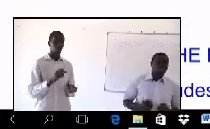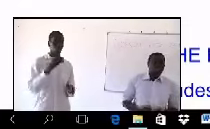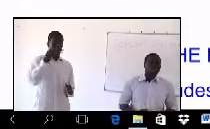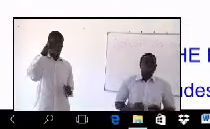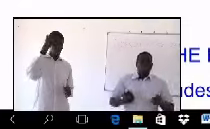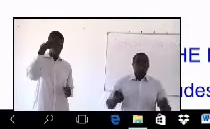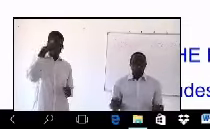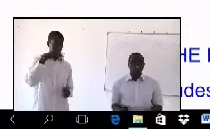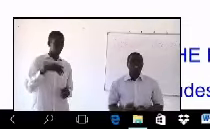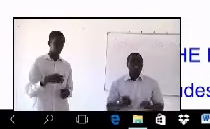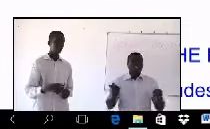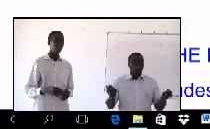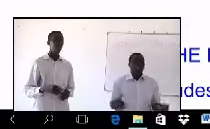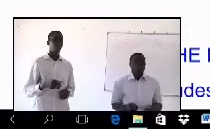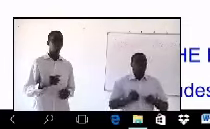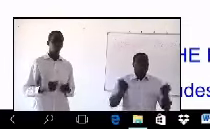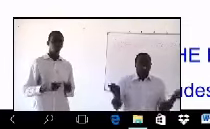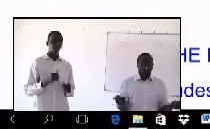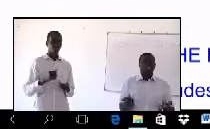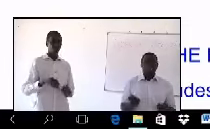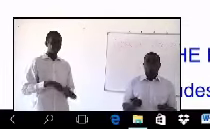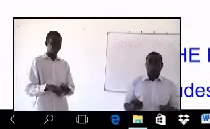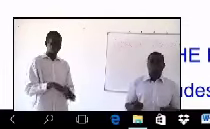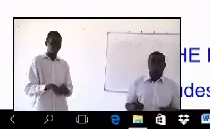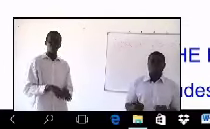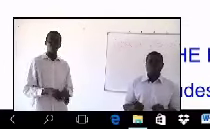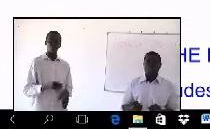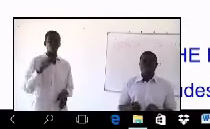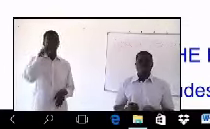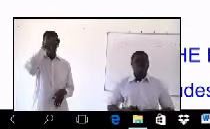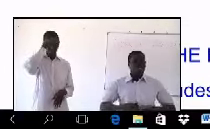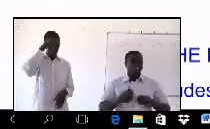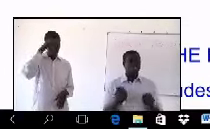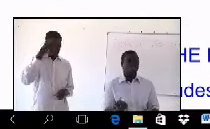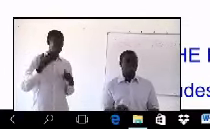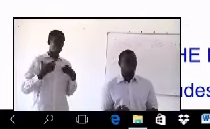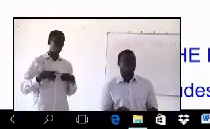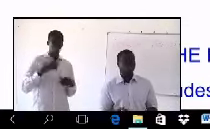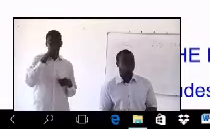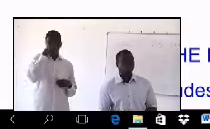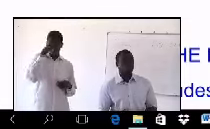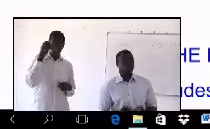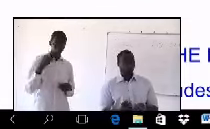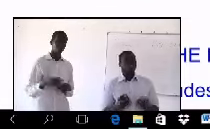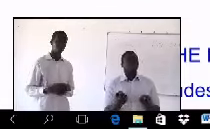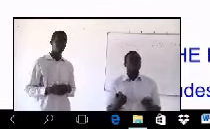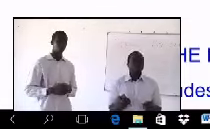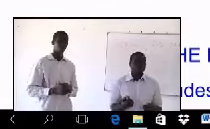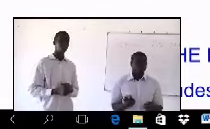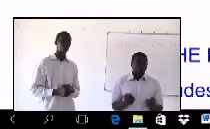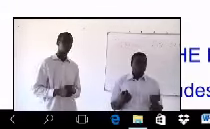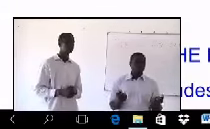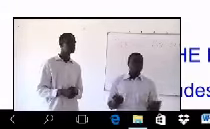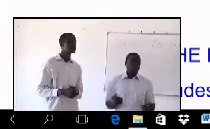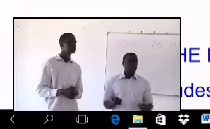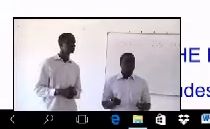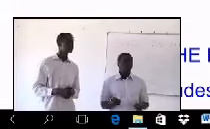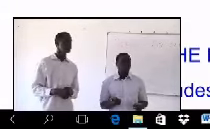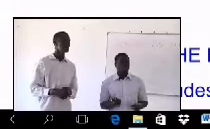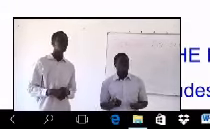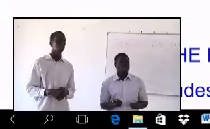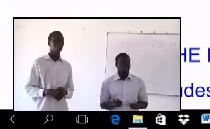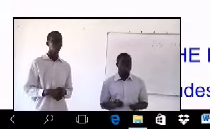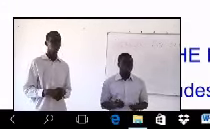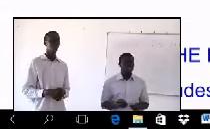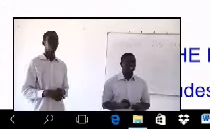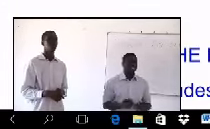doing exercise, because of those exercise, you are releasing a lot of what? Sweat. Okay? You are releasing a lot